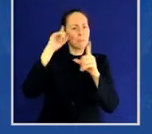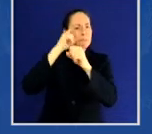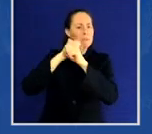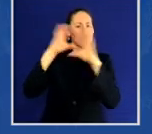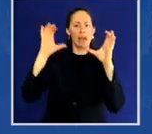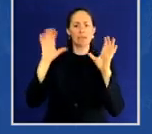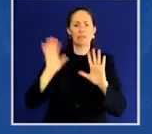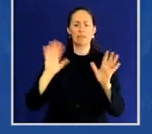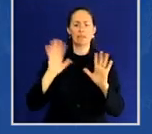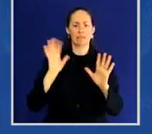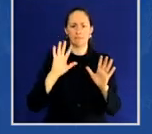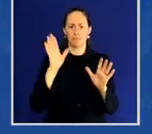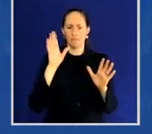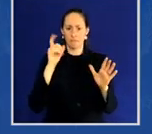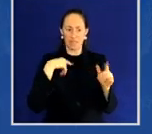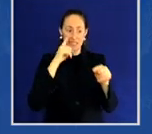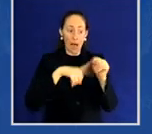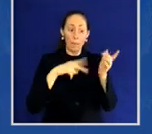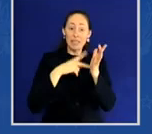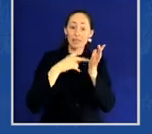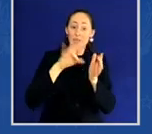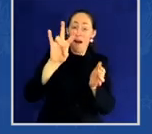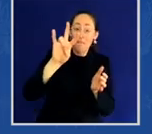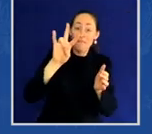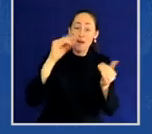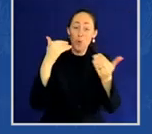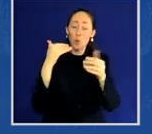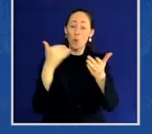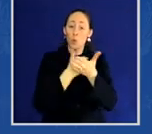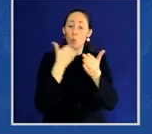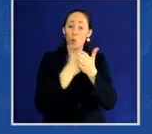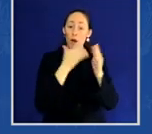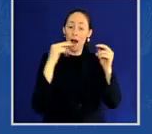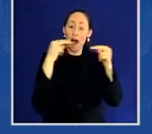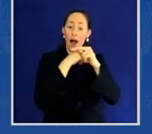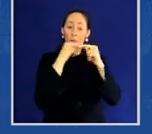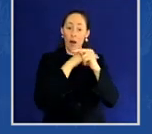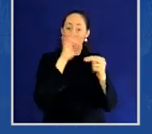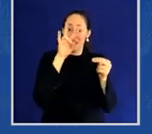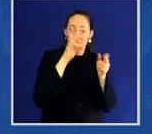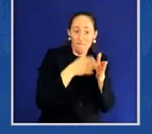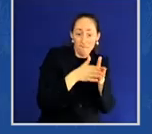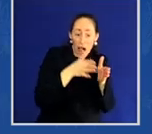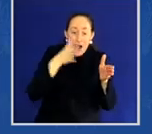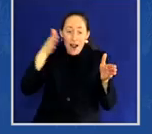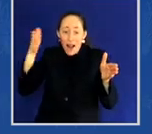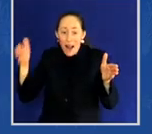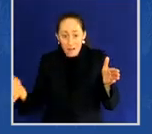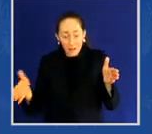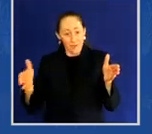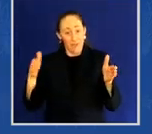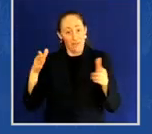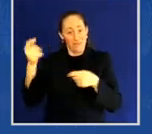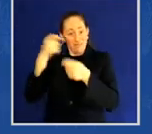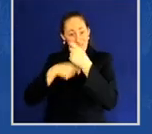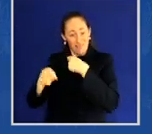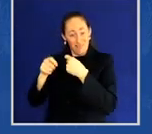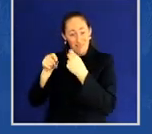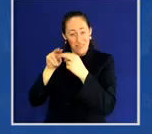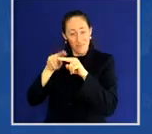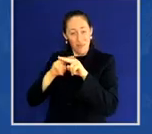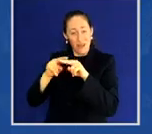highway on I-95. And consider that cost, average of $30 million for a linear